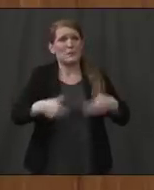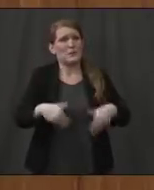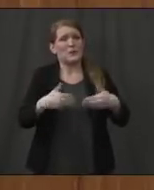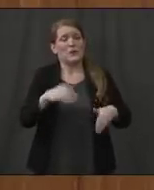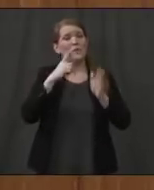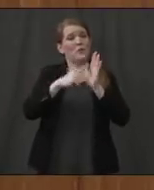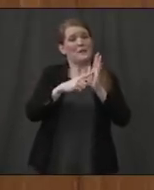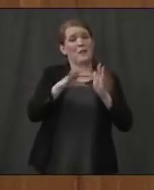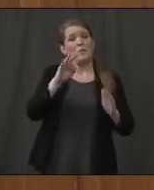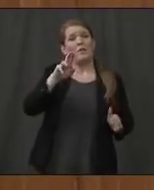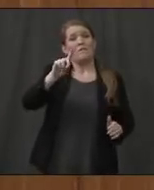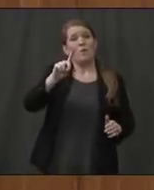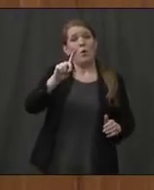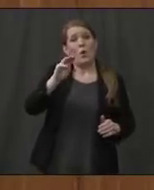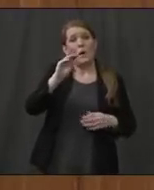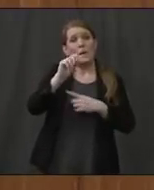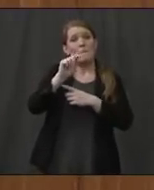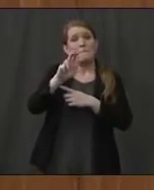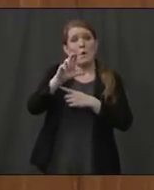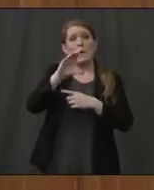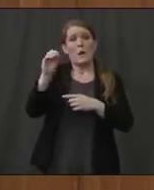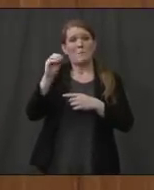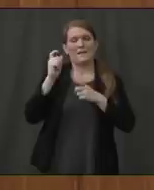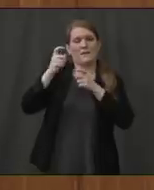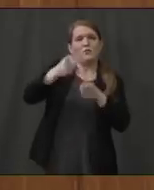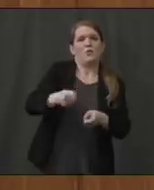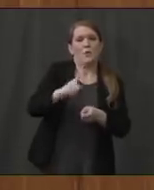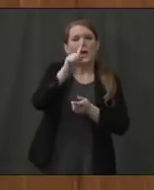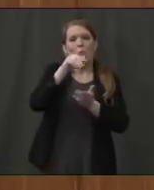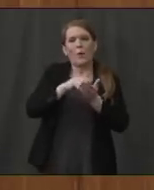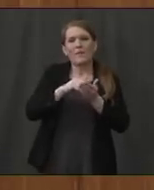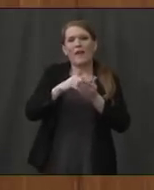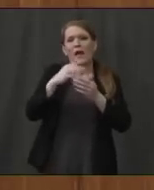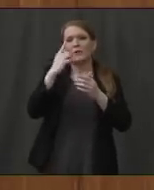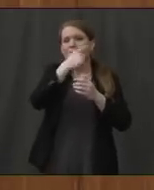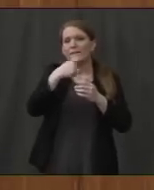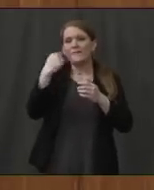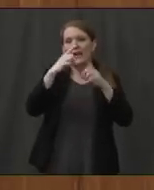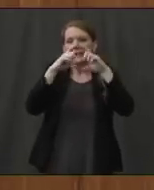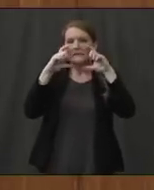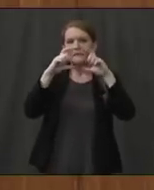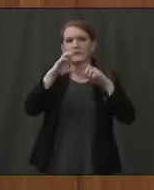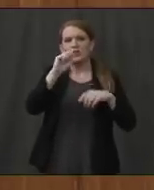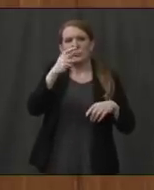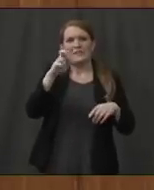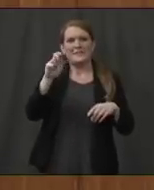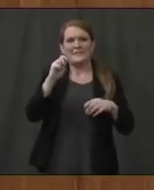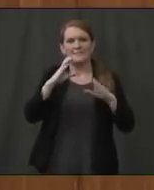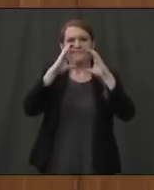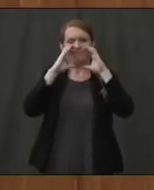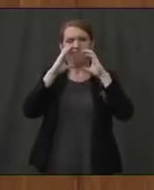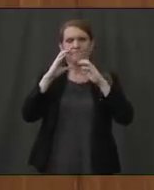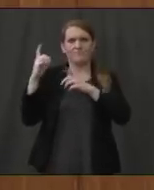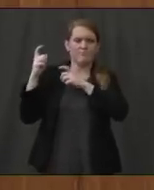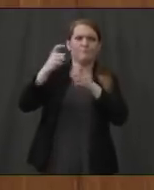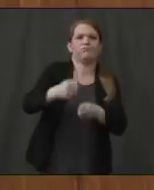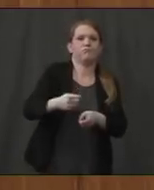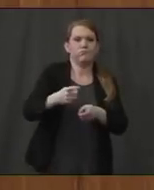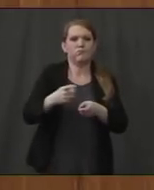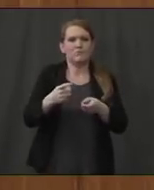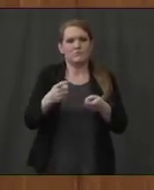us 1,000 face shields yesterday, really, and it was unsolicited. It's an effort by Ford Motor Company. They're